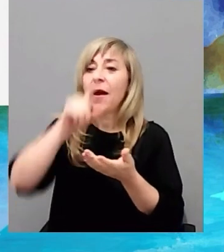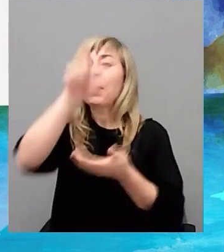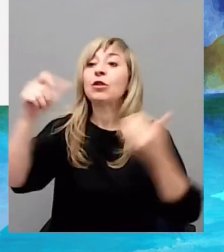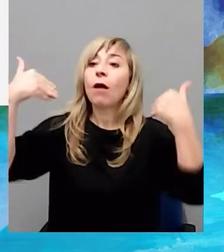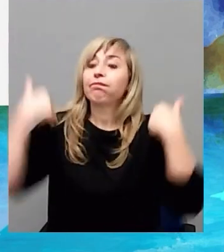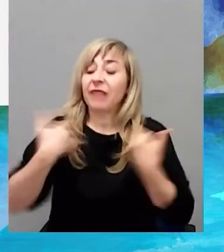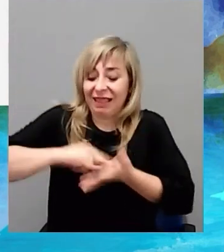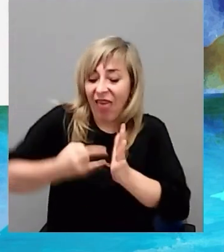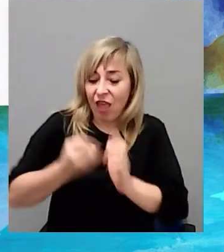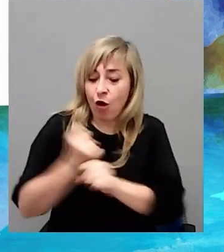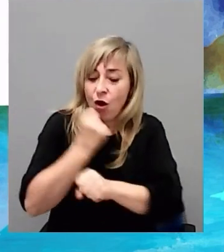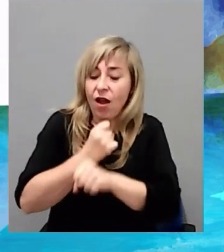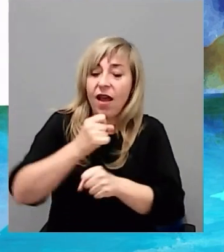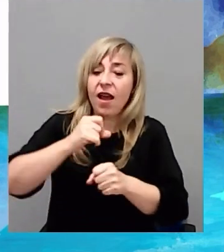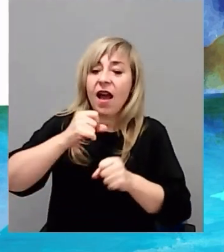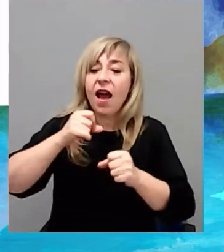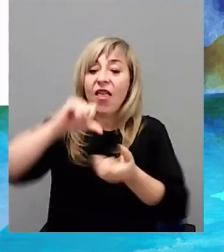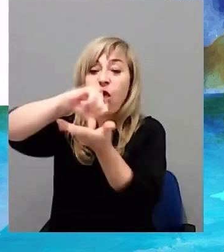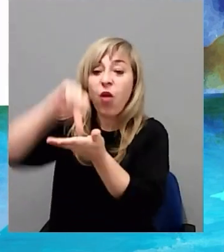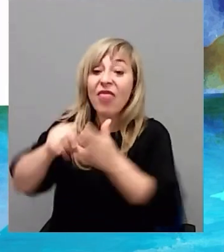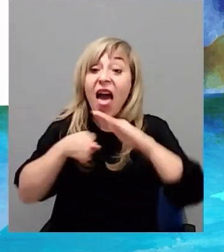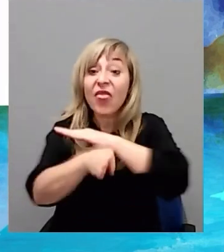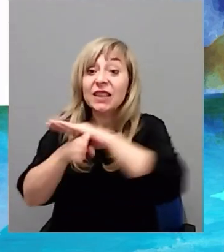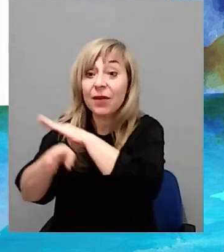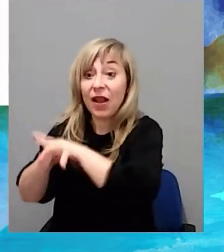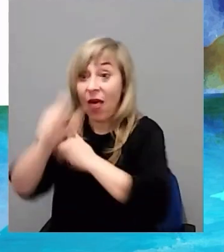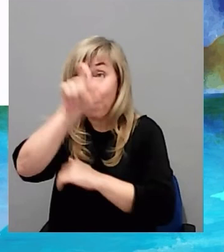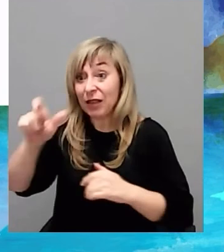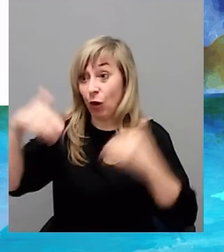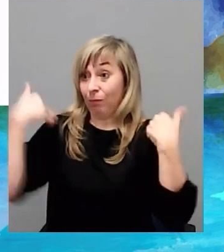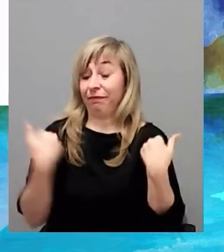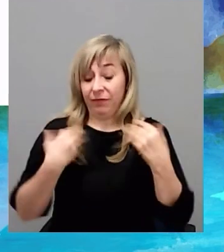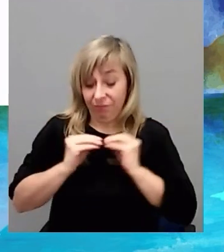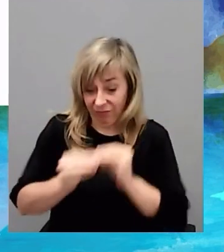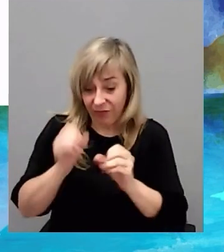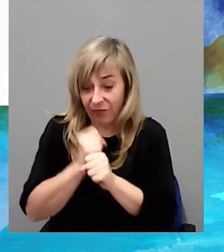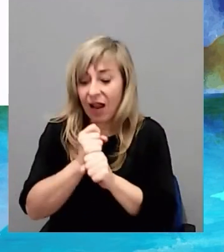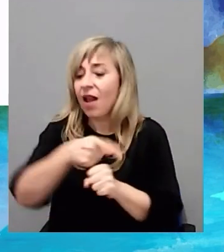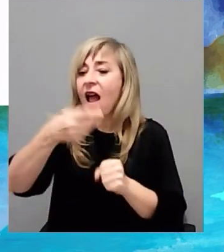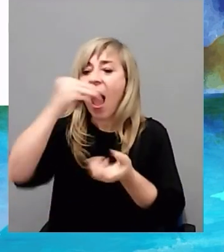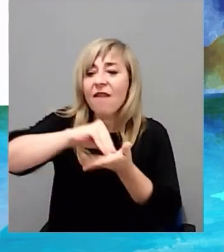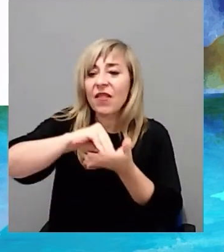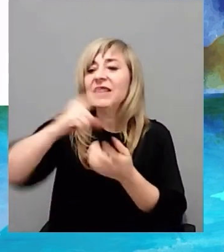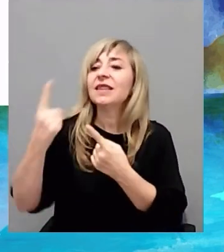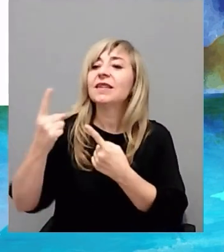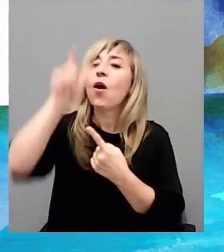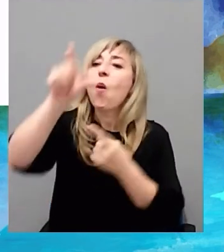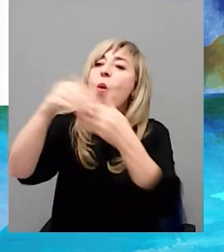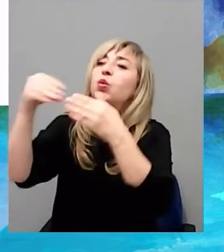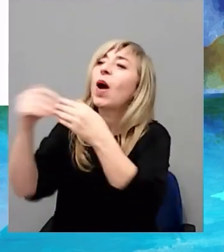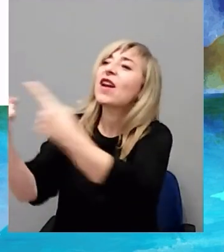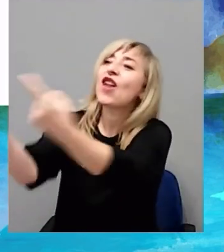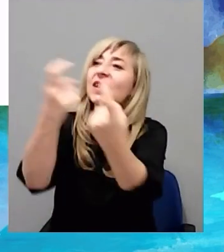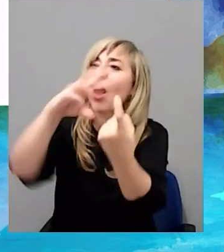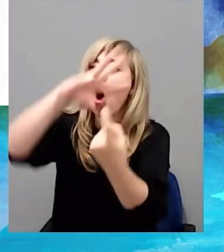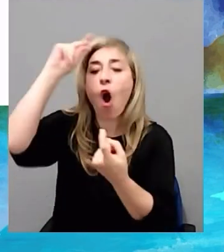needs need in general. So it enables to understand. Sometimes they say, oh, we didn't think that